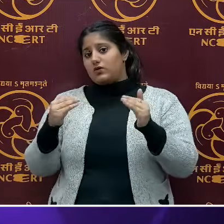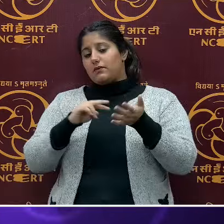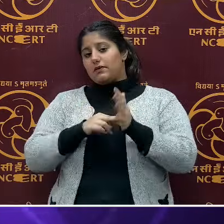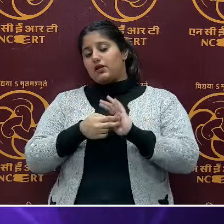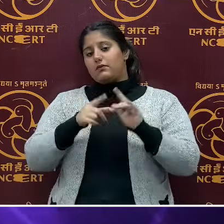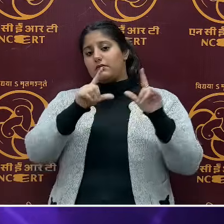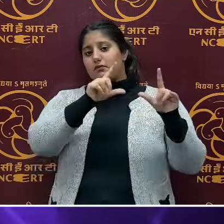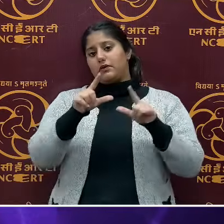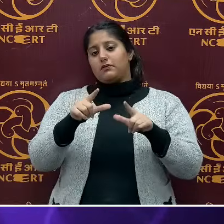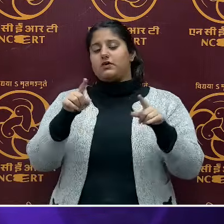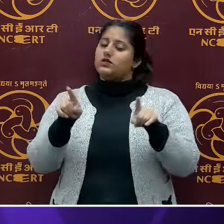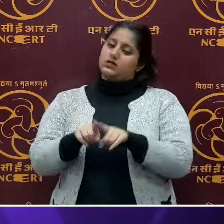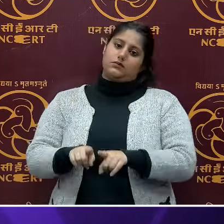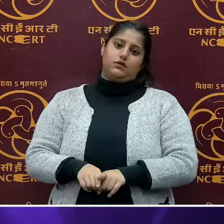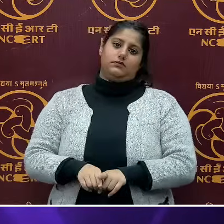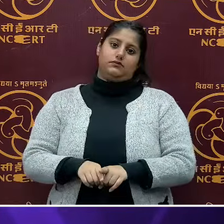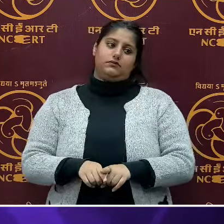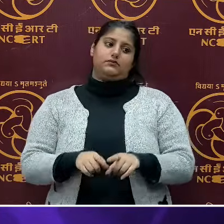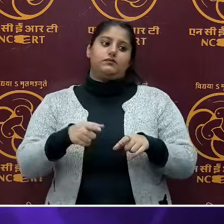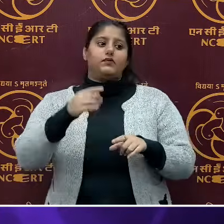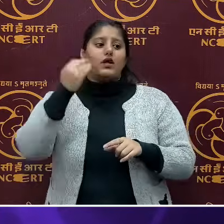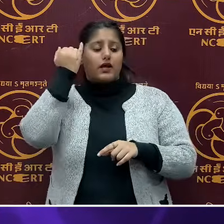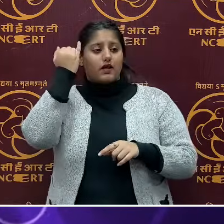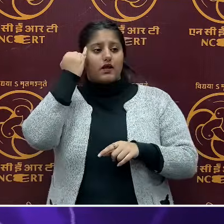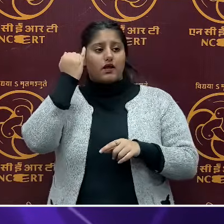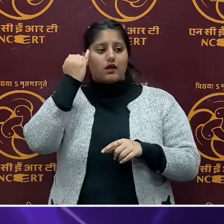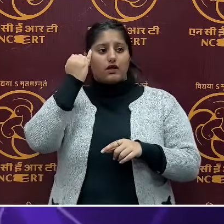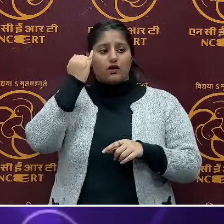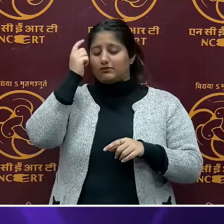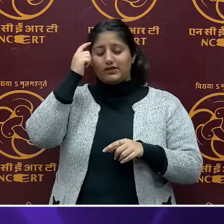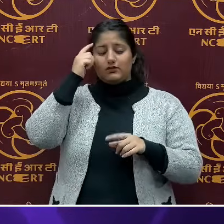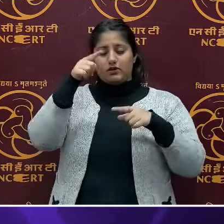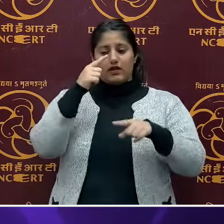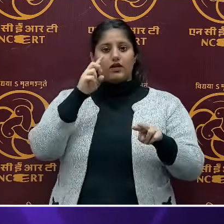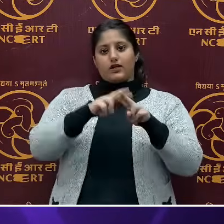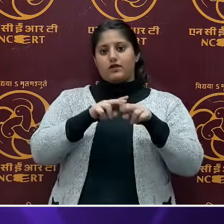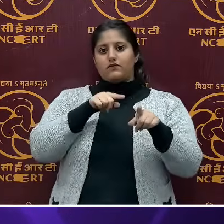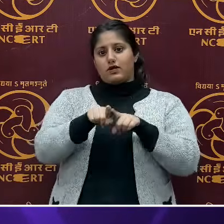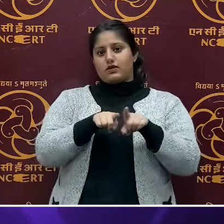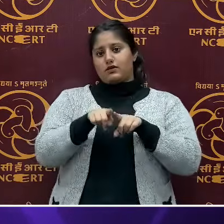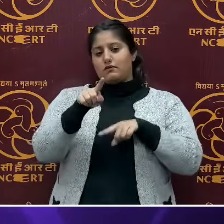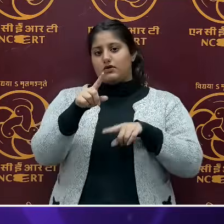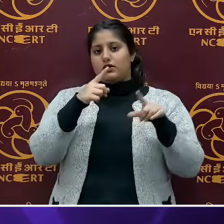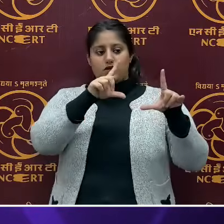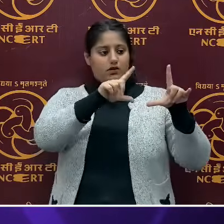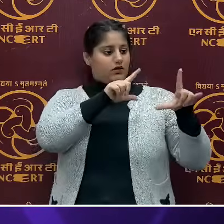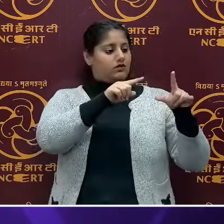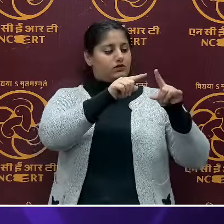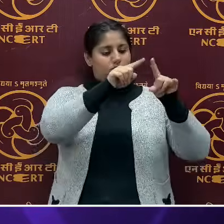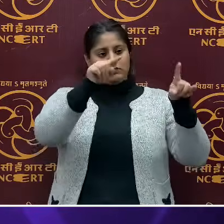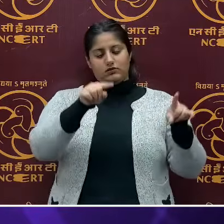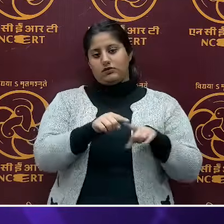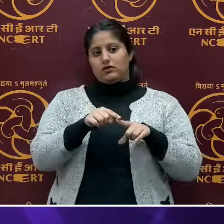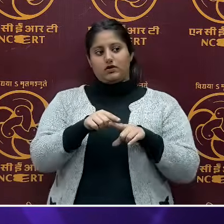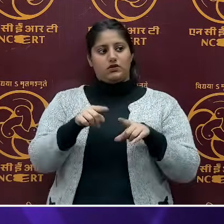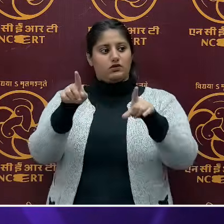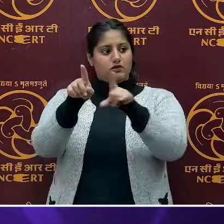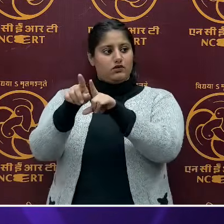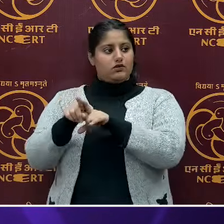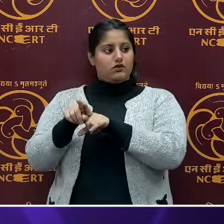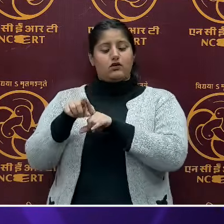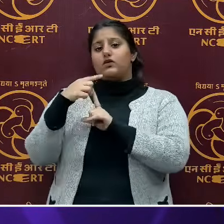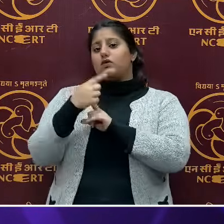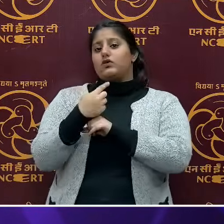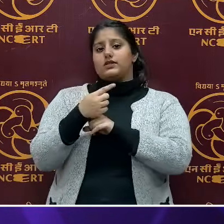are similar. Okay. Suppose, for example, look at the following rectangles. Which rectangle are similar to each